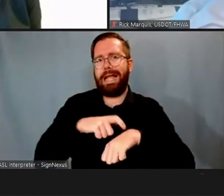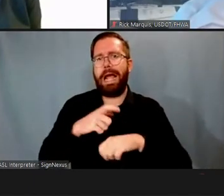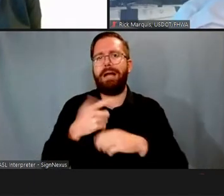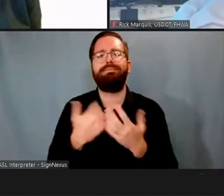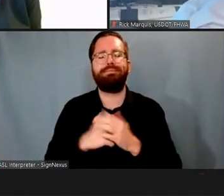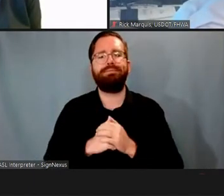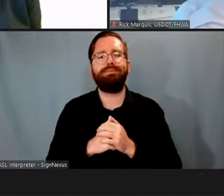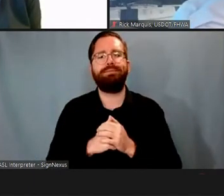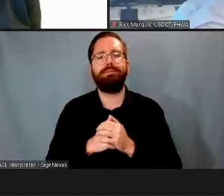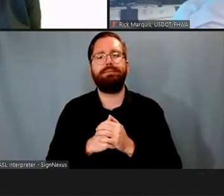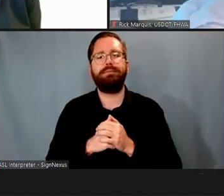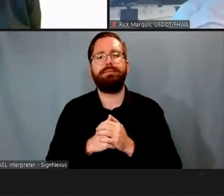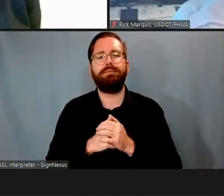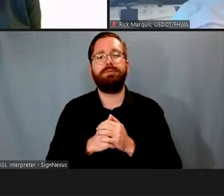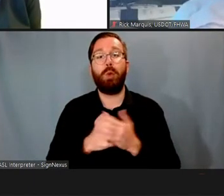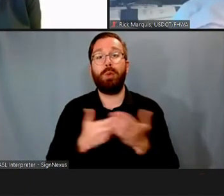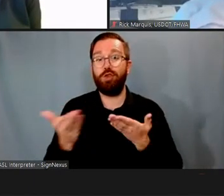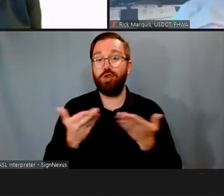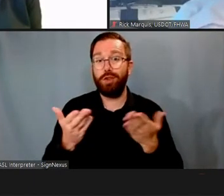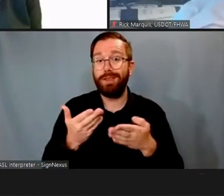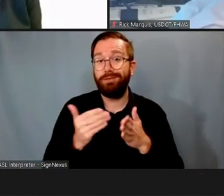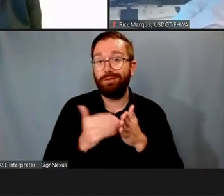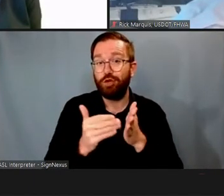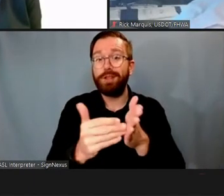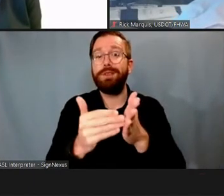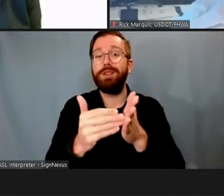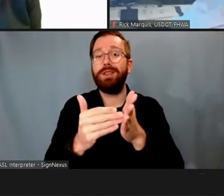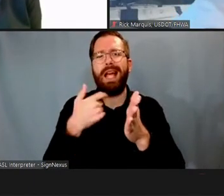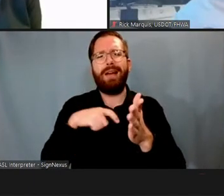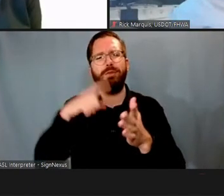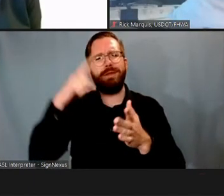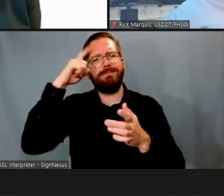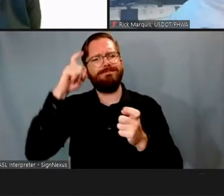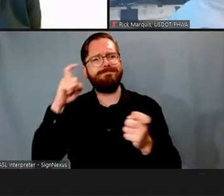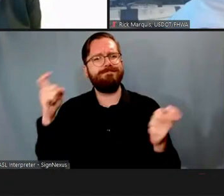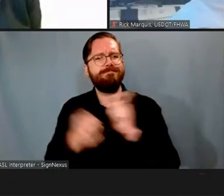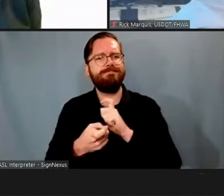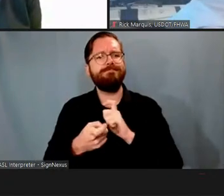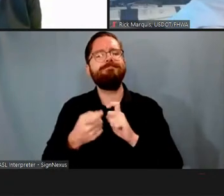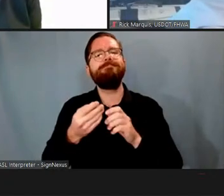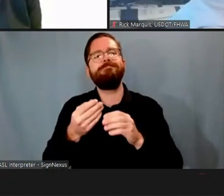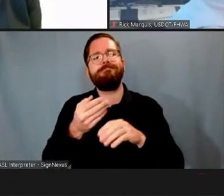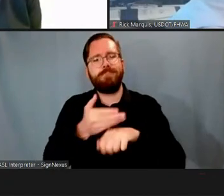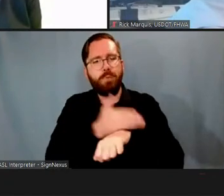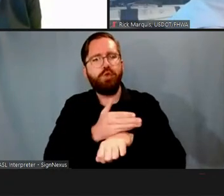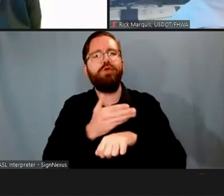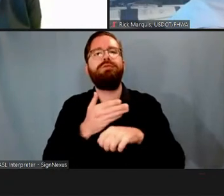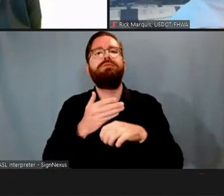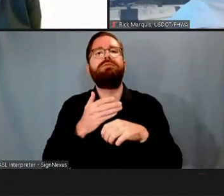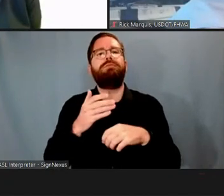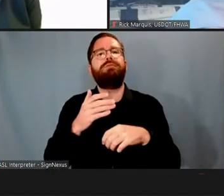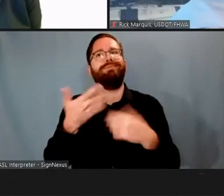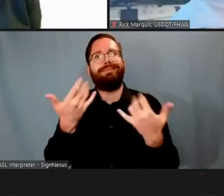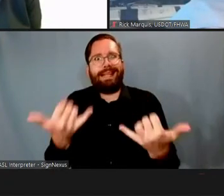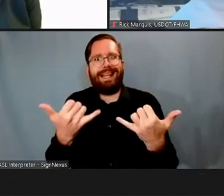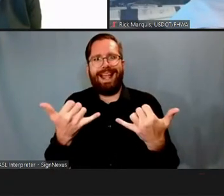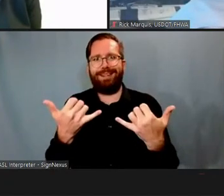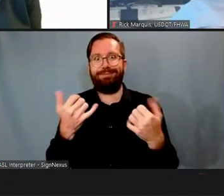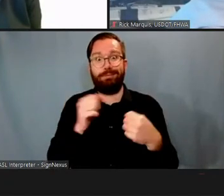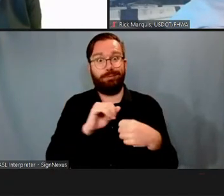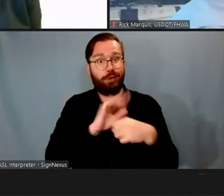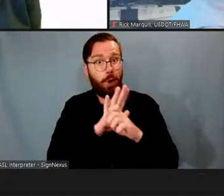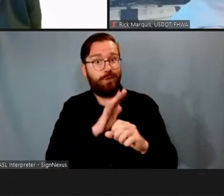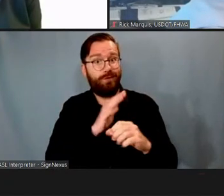and service frequency must be reimagined based on the new remote work and lifestyles not to